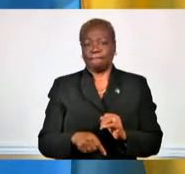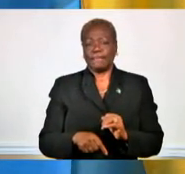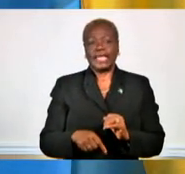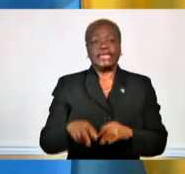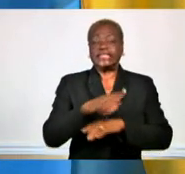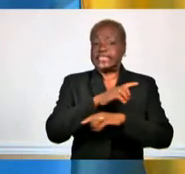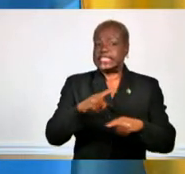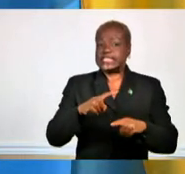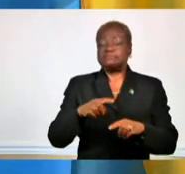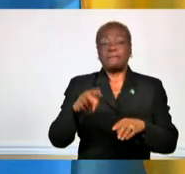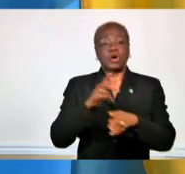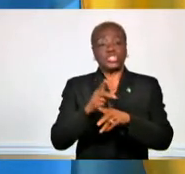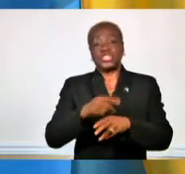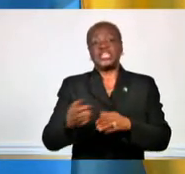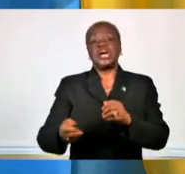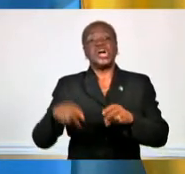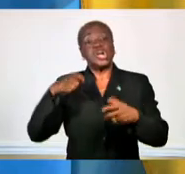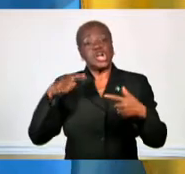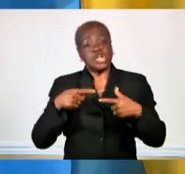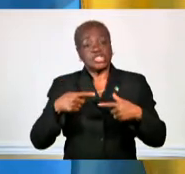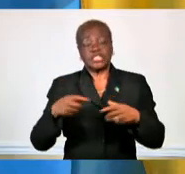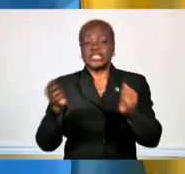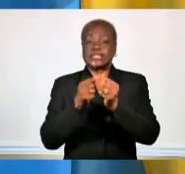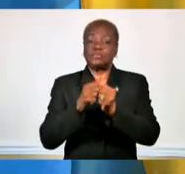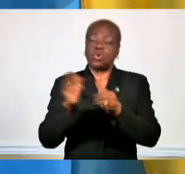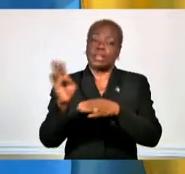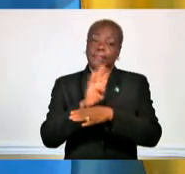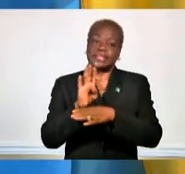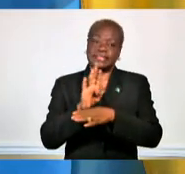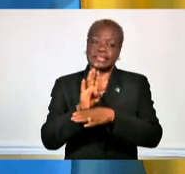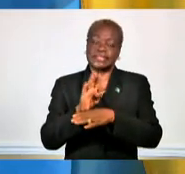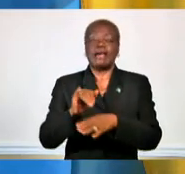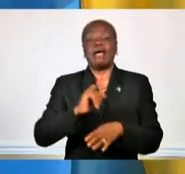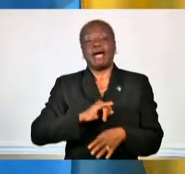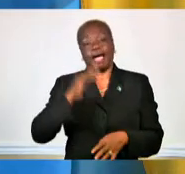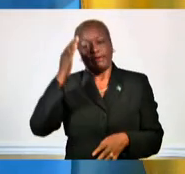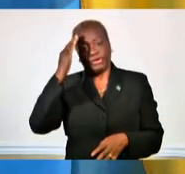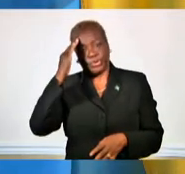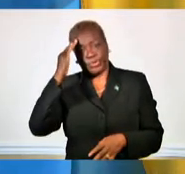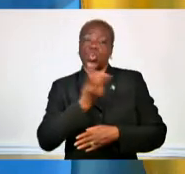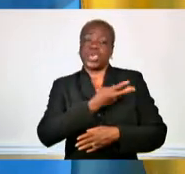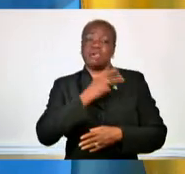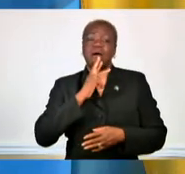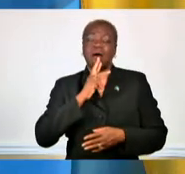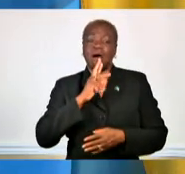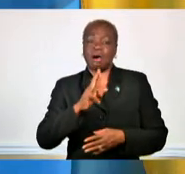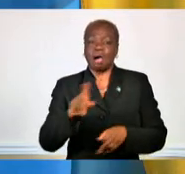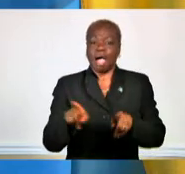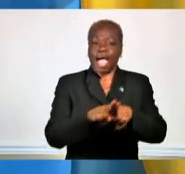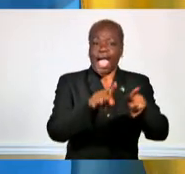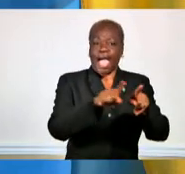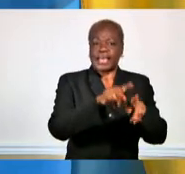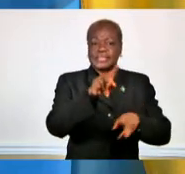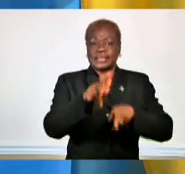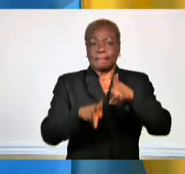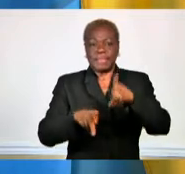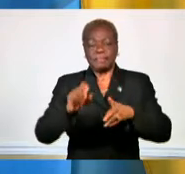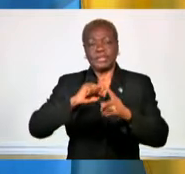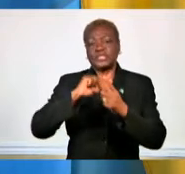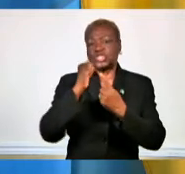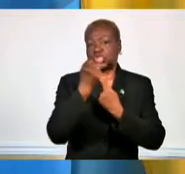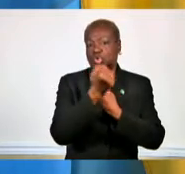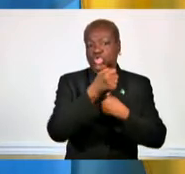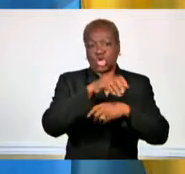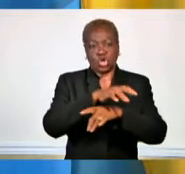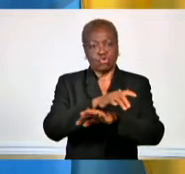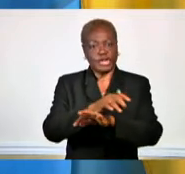disproportionately hurt small businesses. I also know that as a people, social